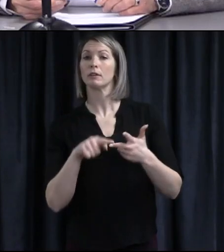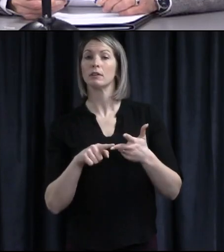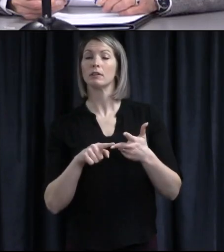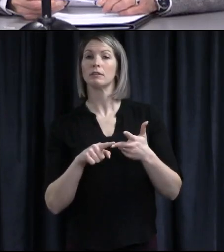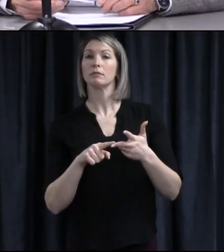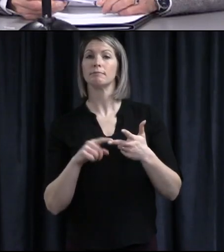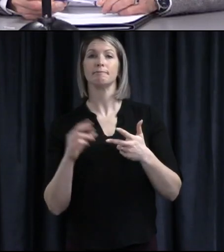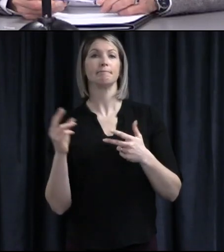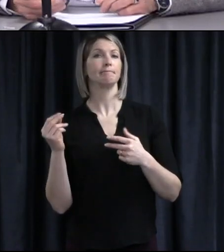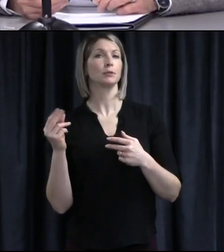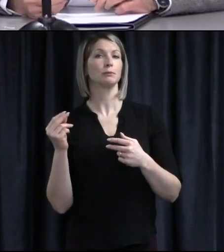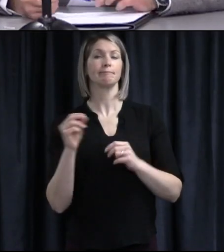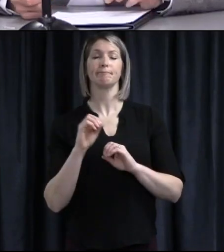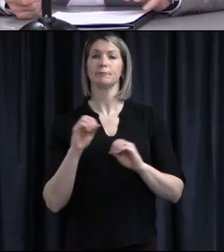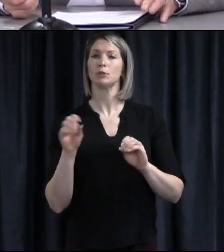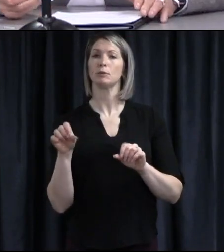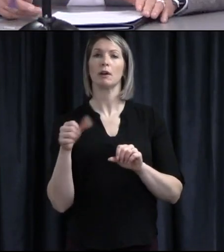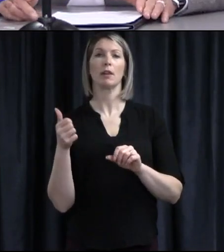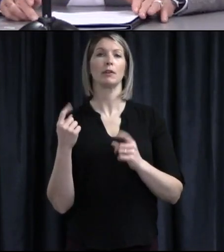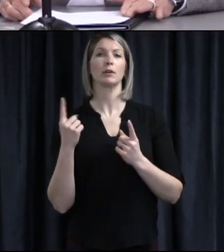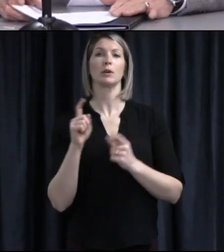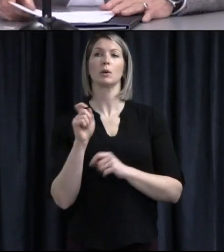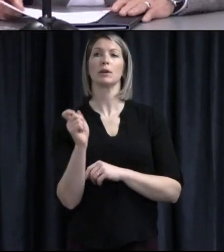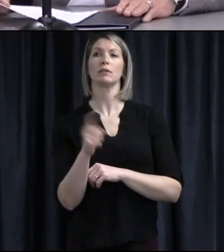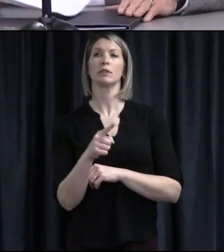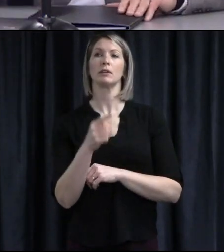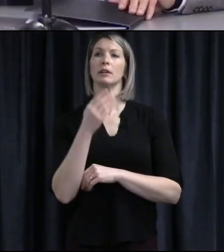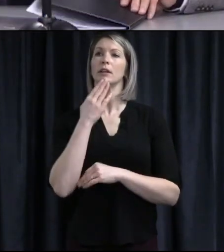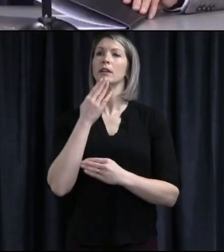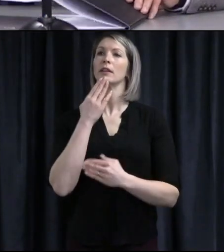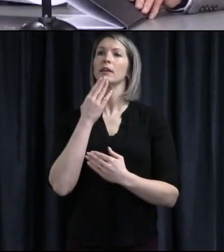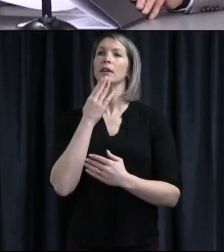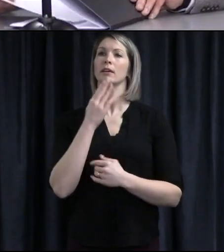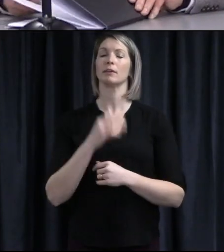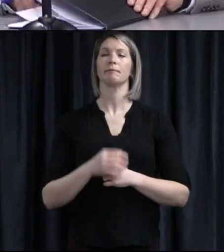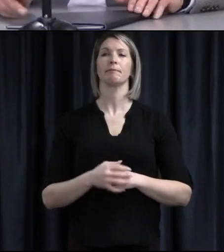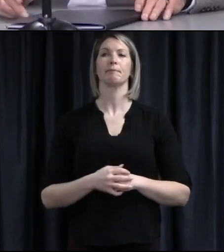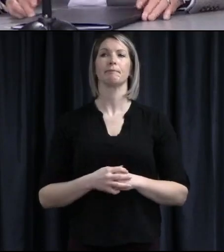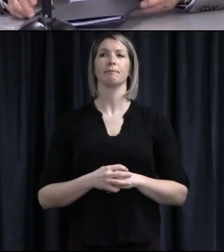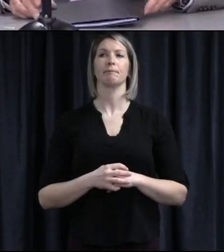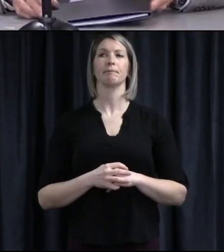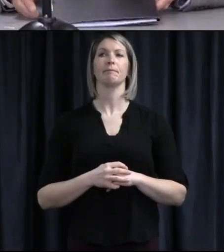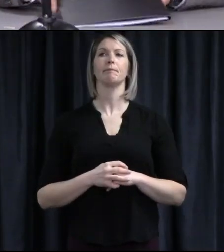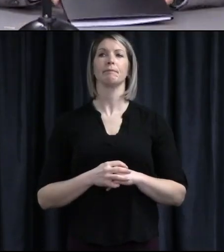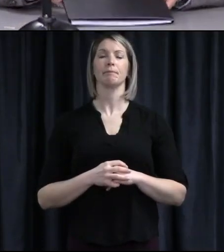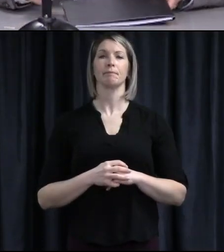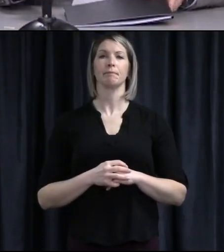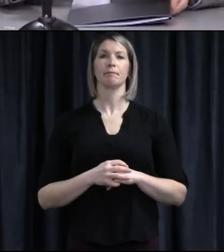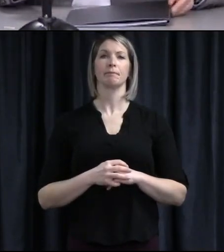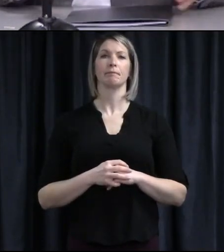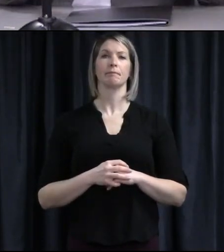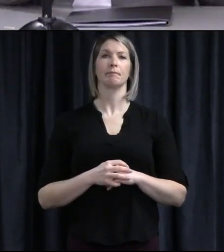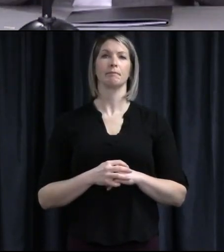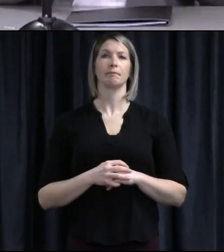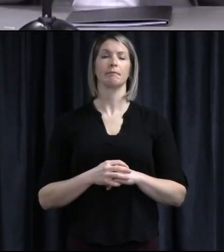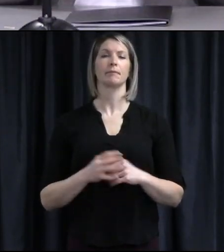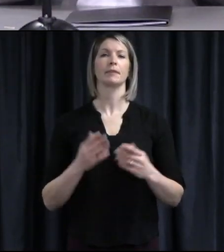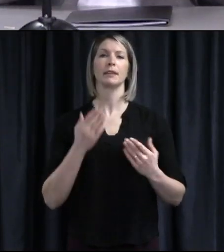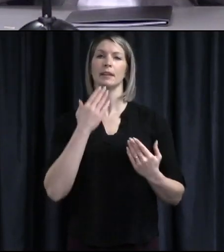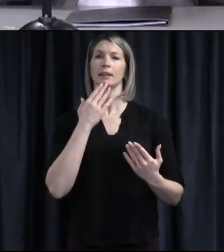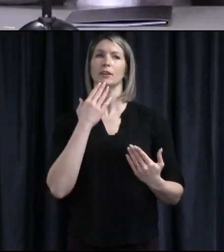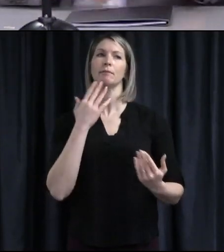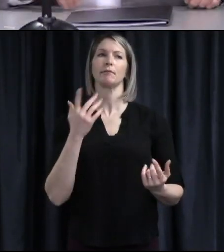We do not at this time. Thank you very much, everyone. The time for questions has ended. Thank you for coming.